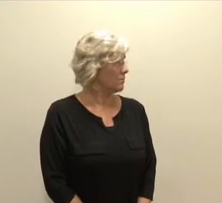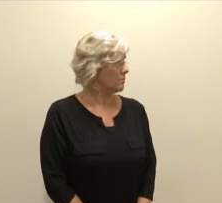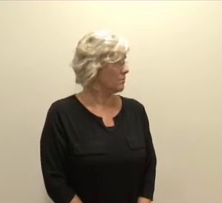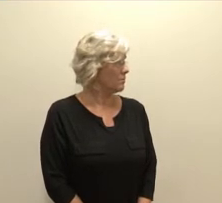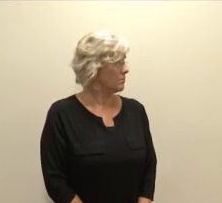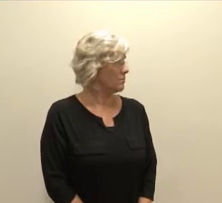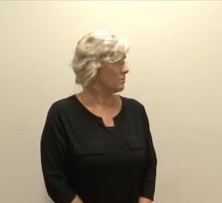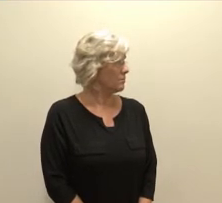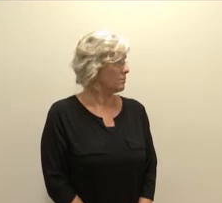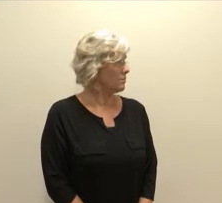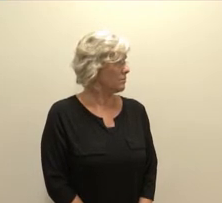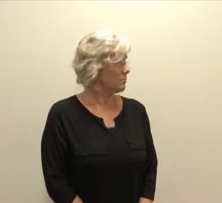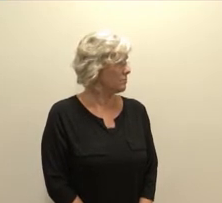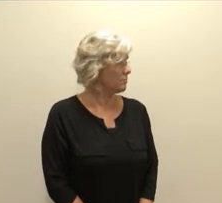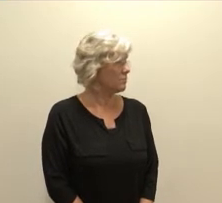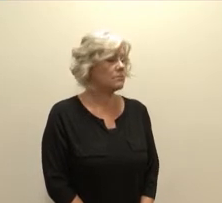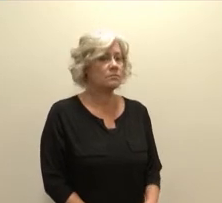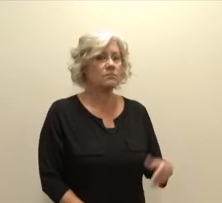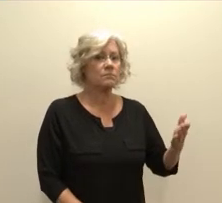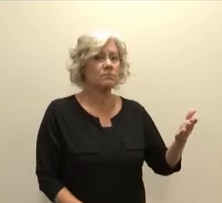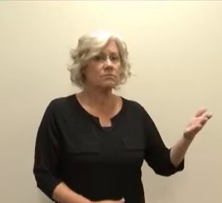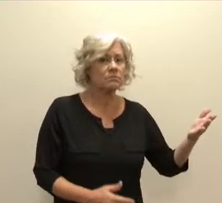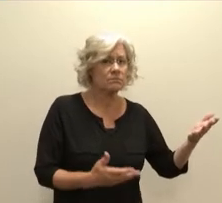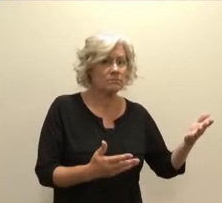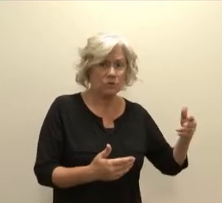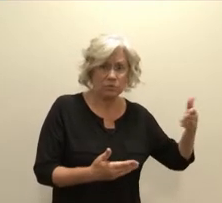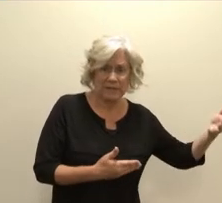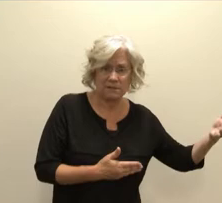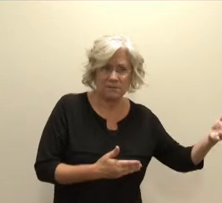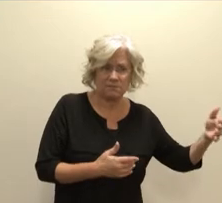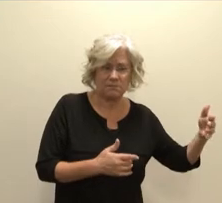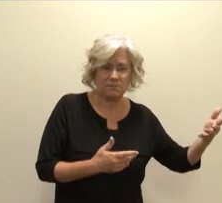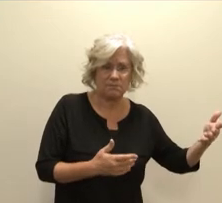I'm sorry, I was, or no, are you fine?